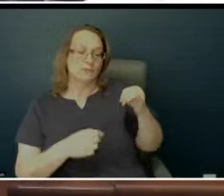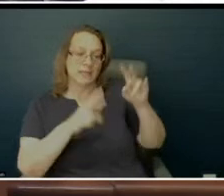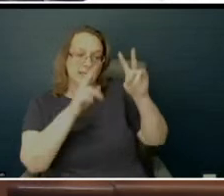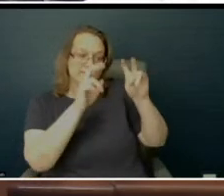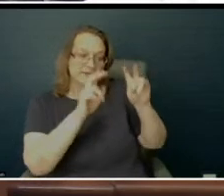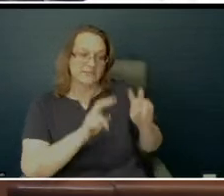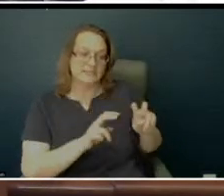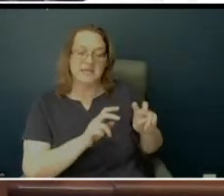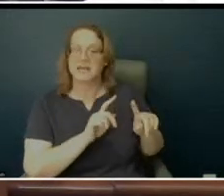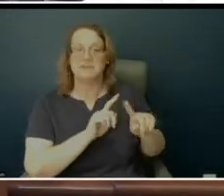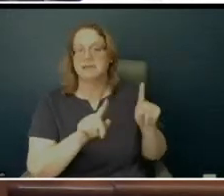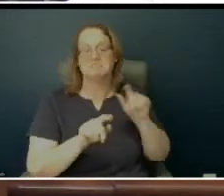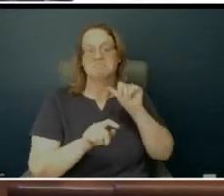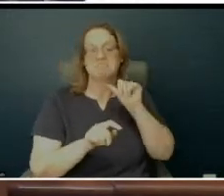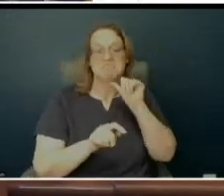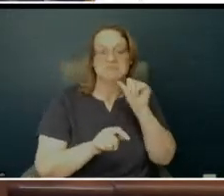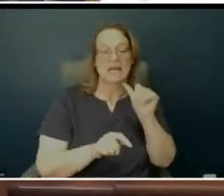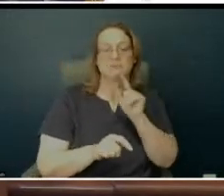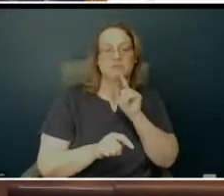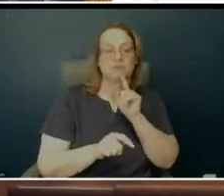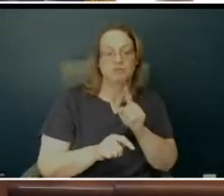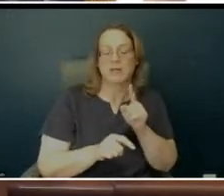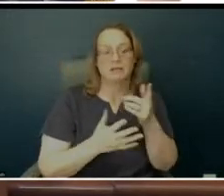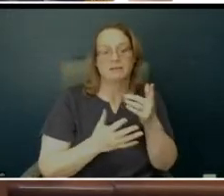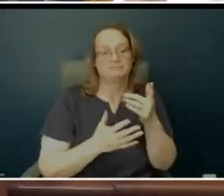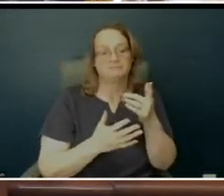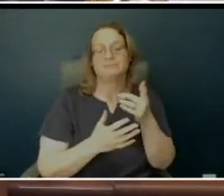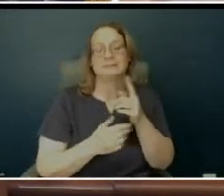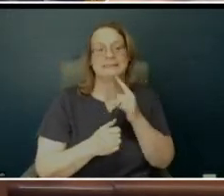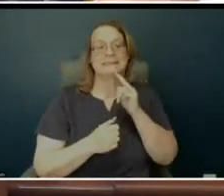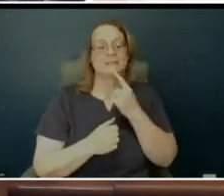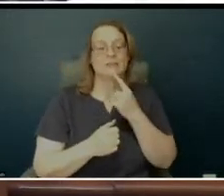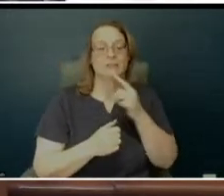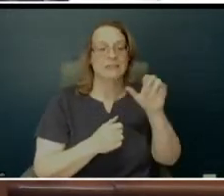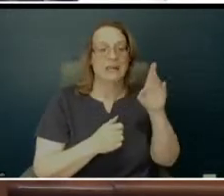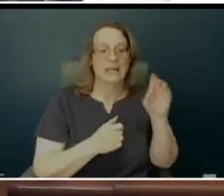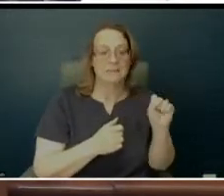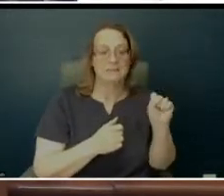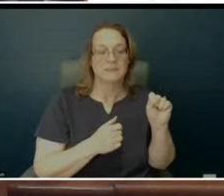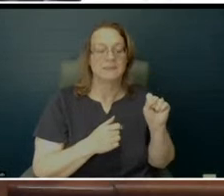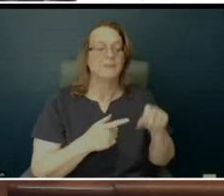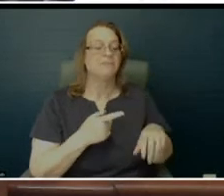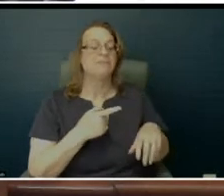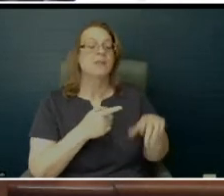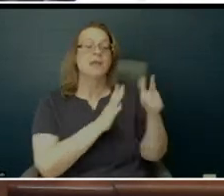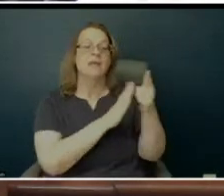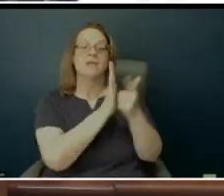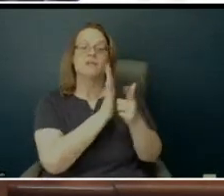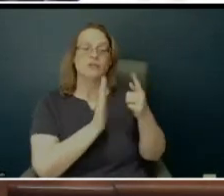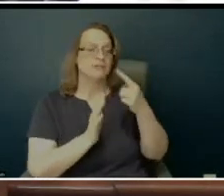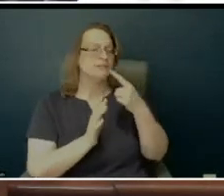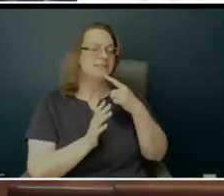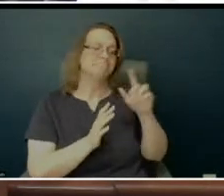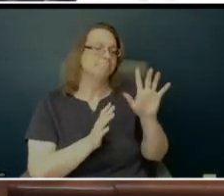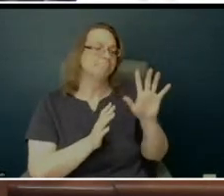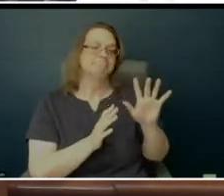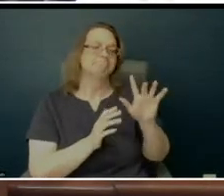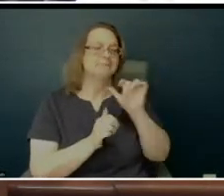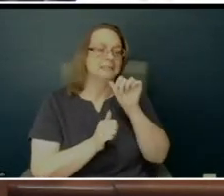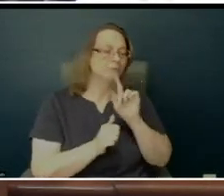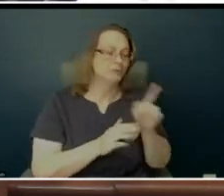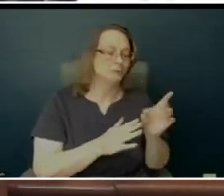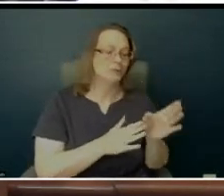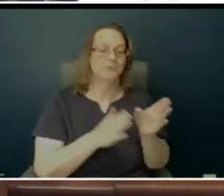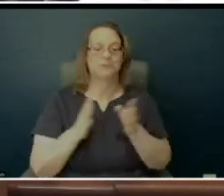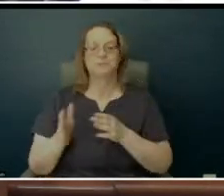Barr viewed those claims as nonsense. Today, we'll hear from Jeffrey Rosen, the person Mr.